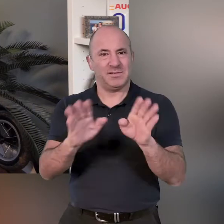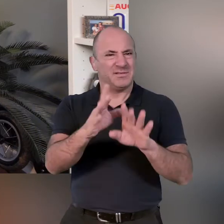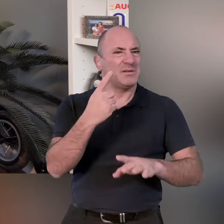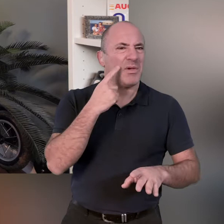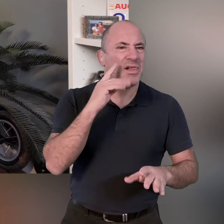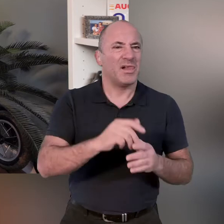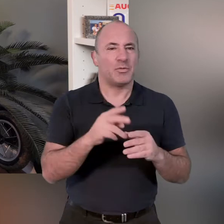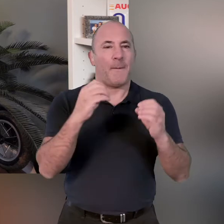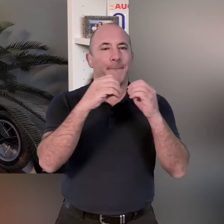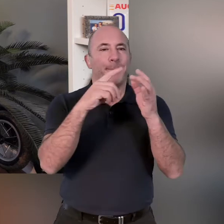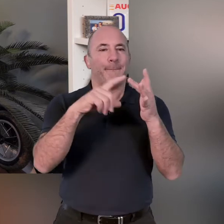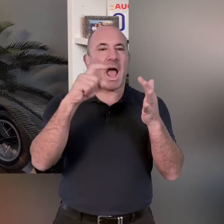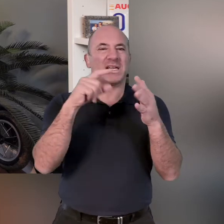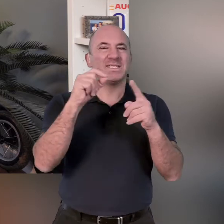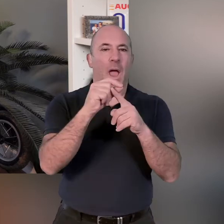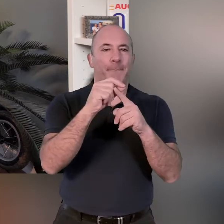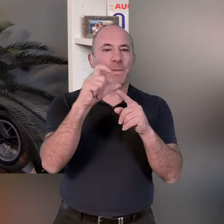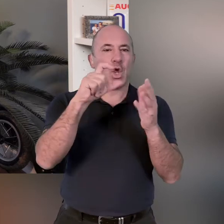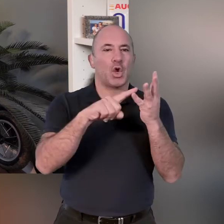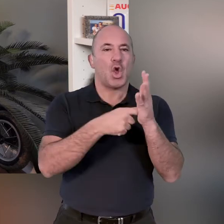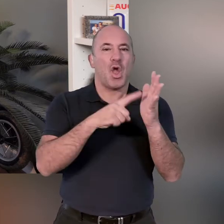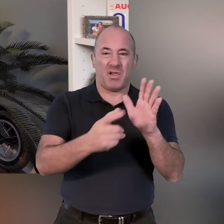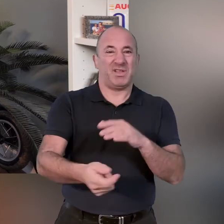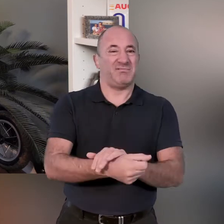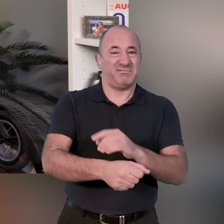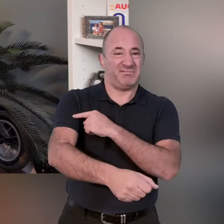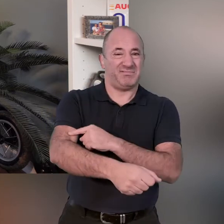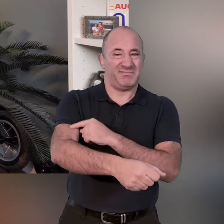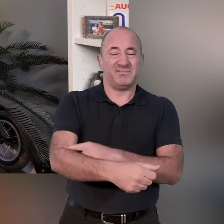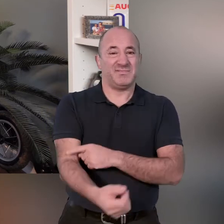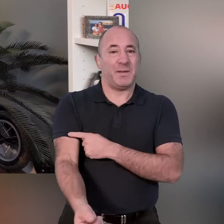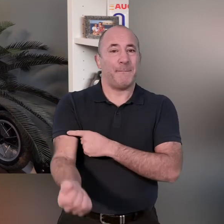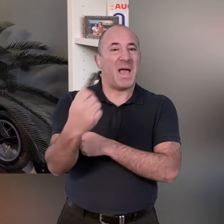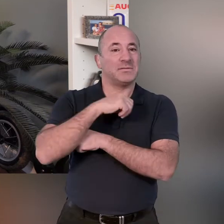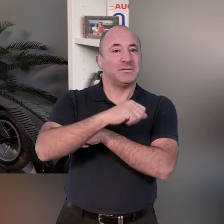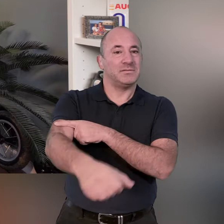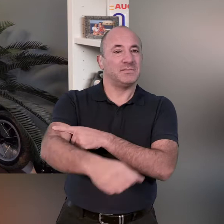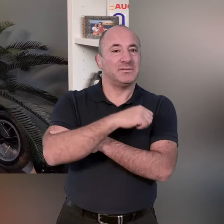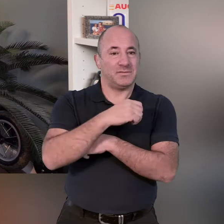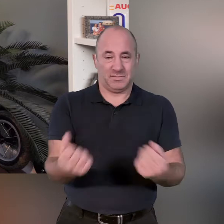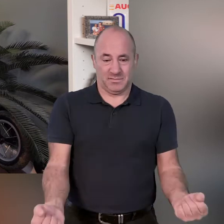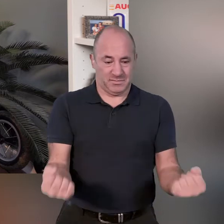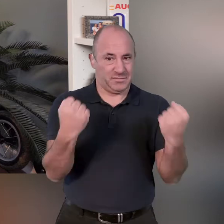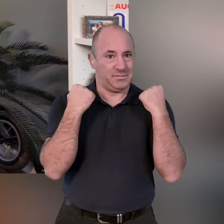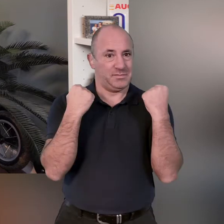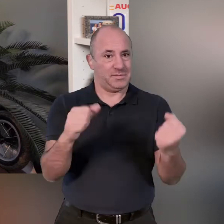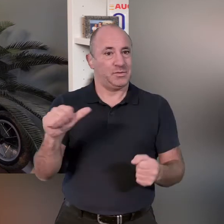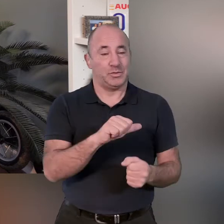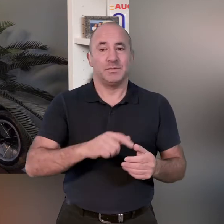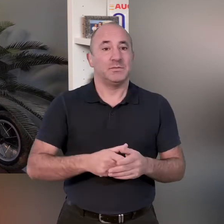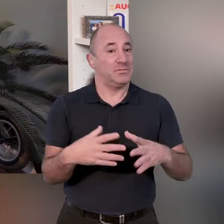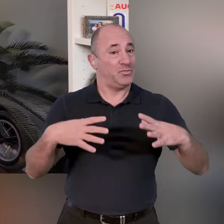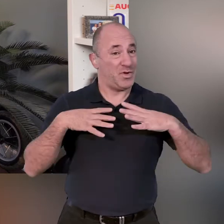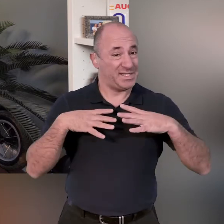quite simple. It's bicep curls. So it's just having the arms by your side again, bending at the elbows so the weights come up to our shoulders in front of